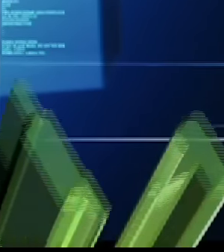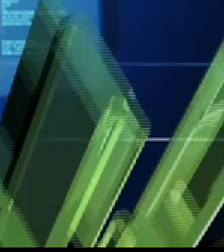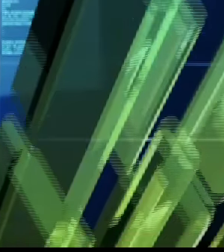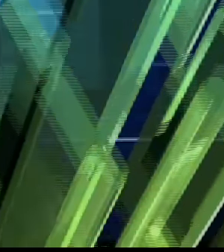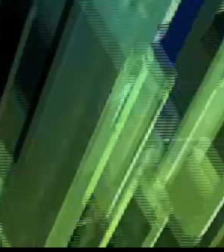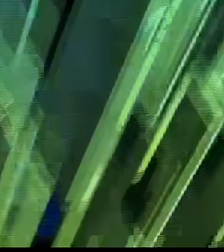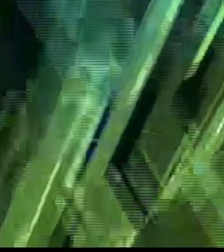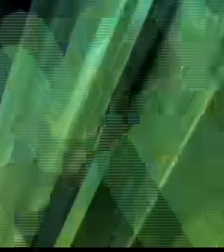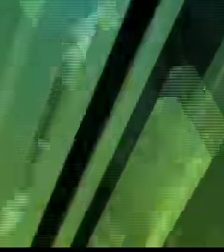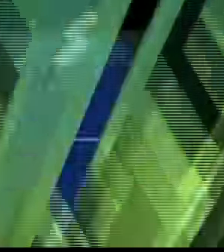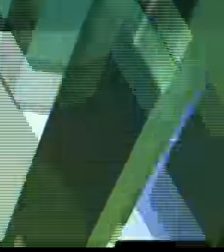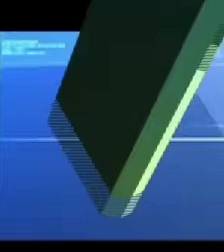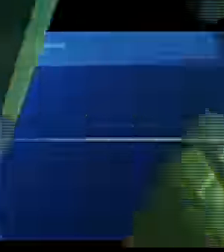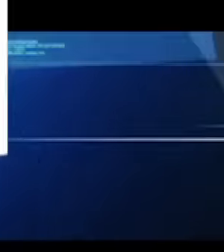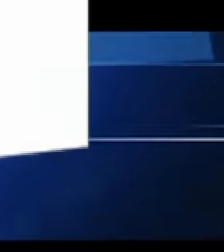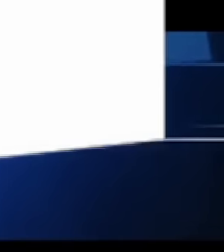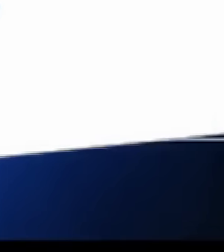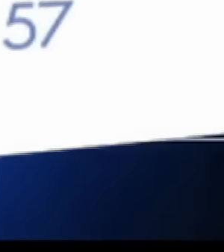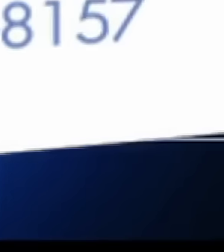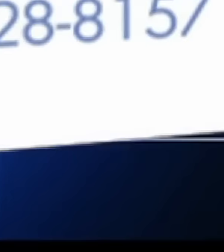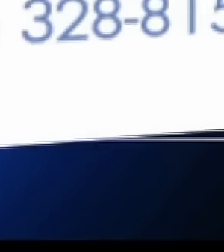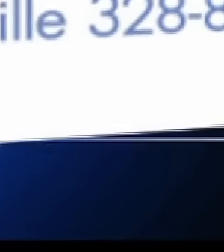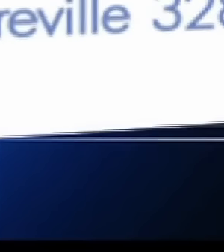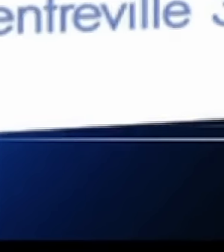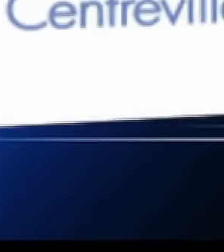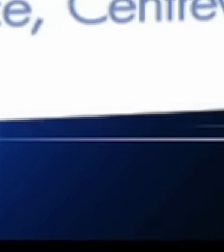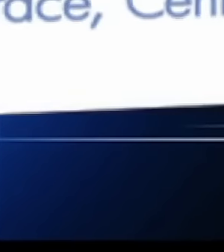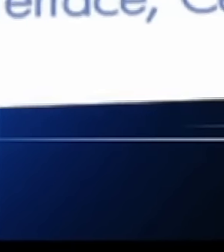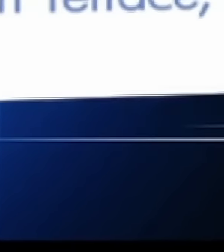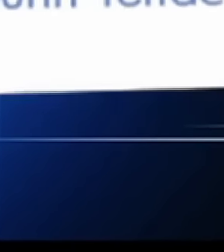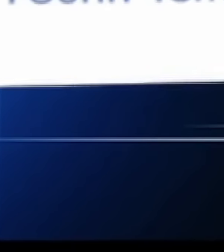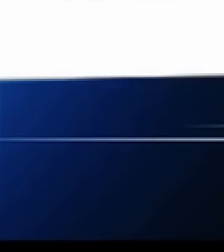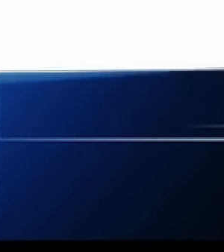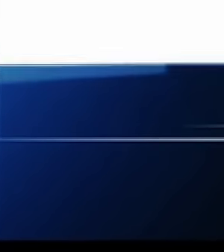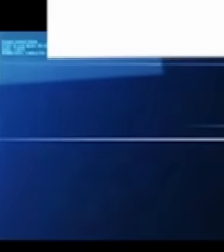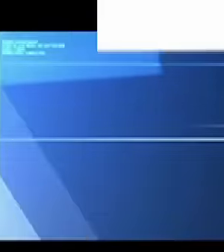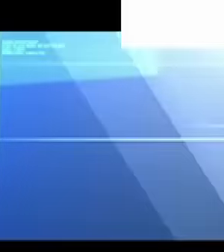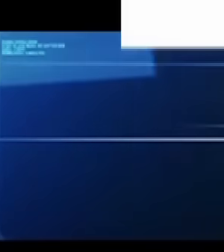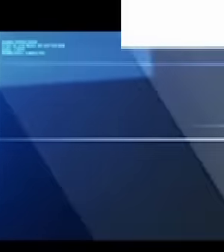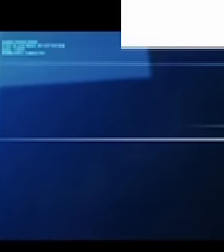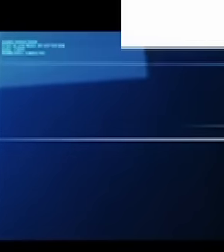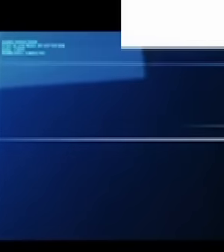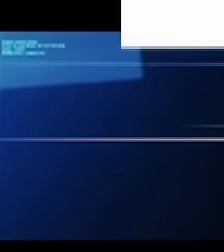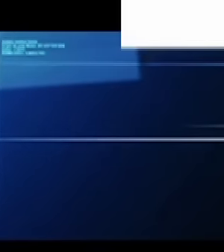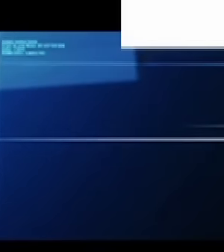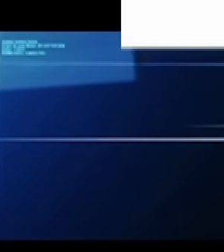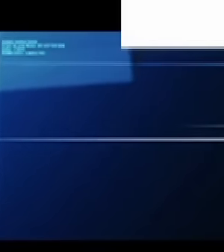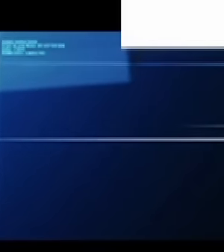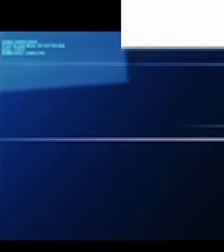ZNS Total Sports, brought to you by Fourth Terrace Diagnostic Center.